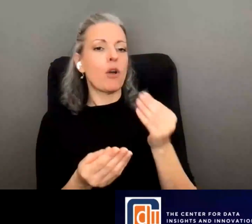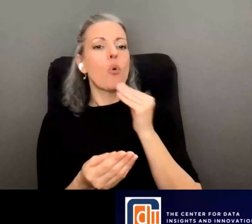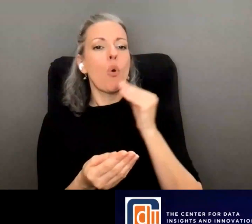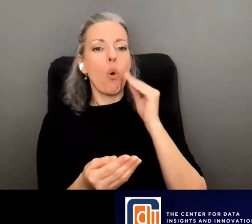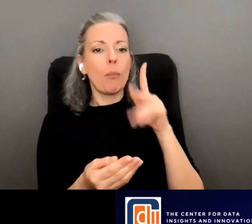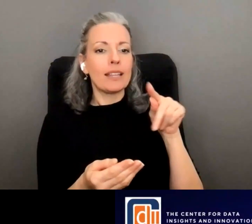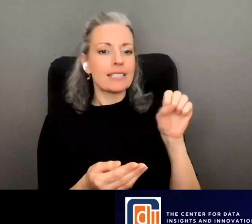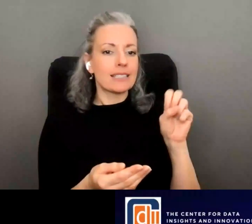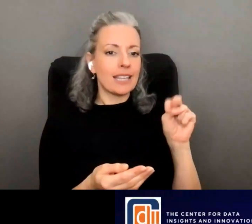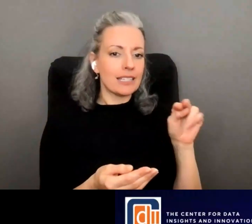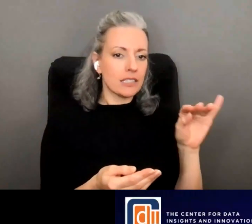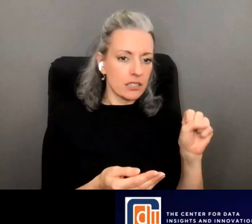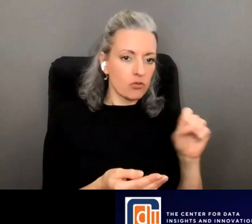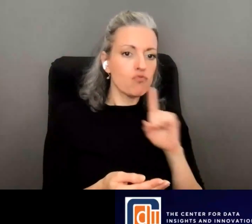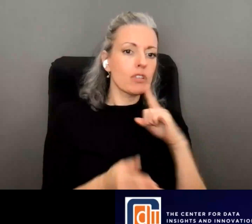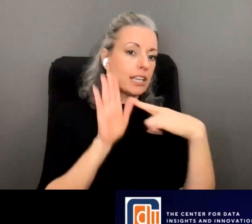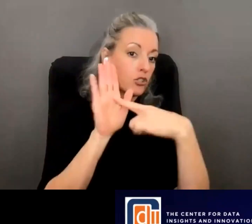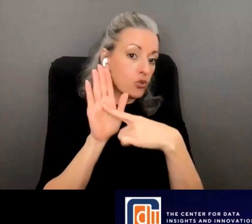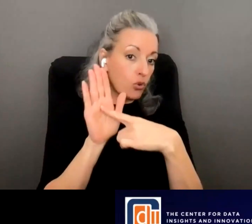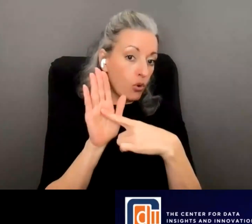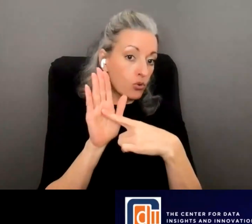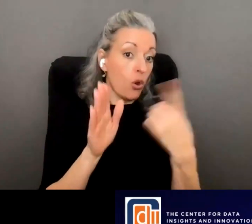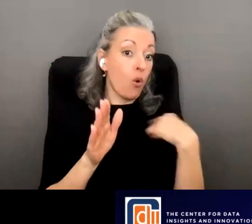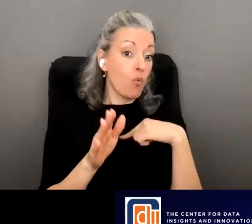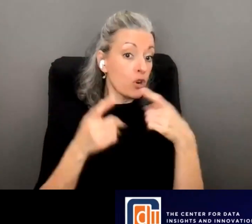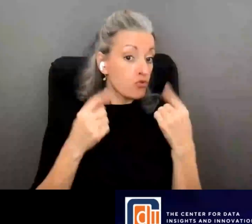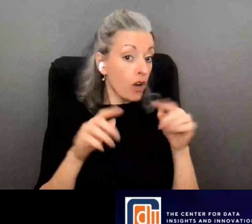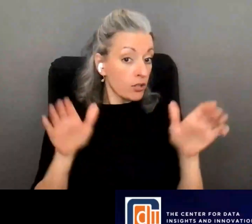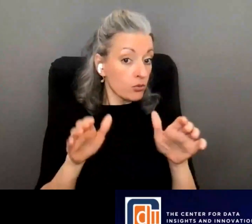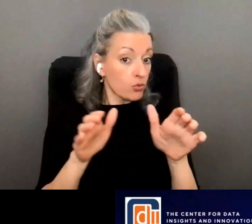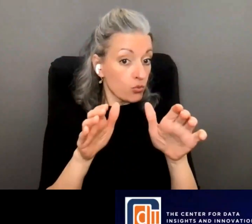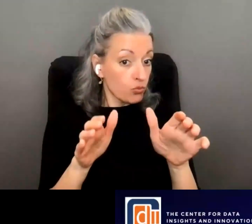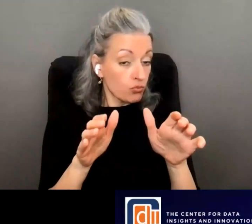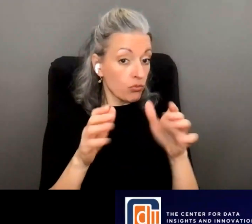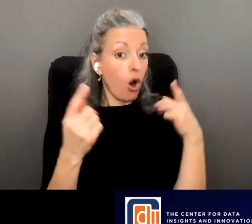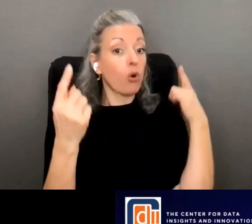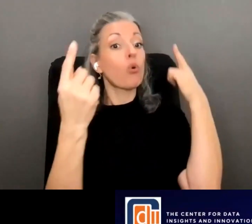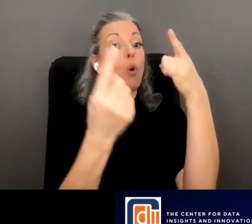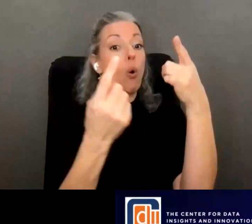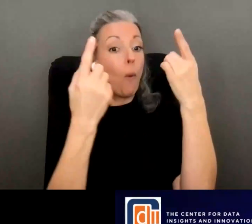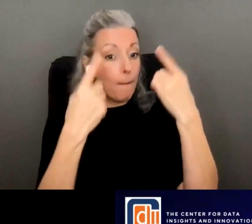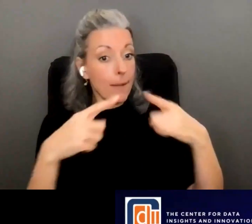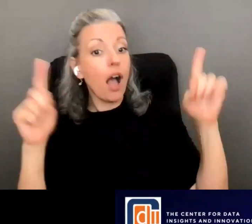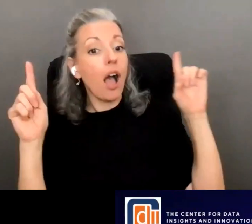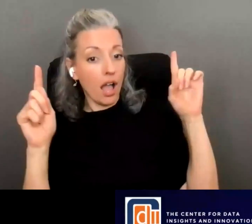truly demonstrates what we're trying to do and what we're trying to work towards with the Insights Lab.